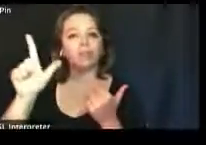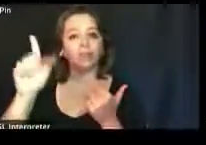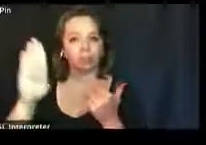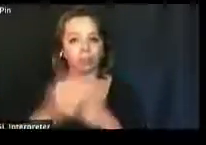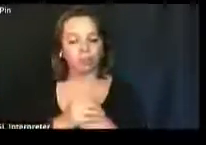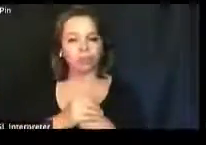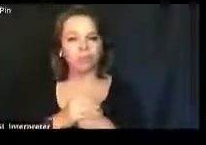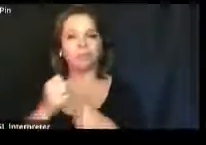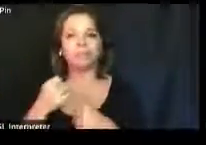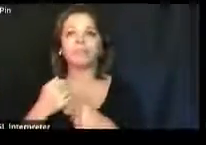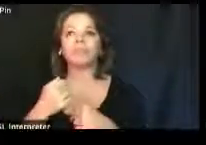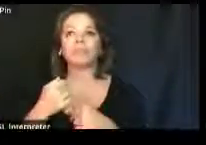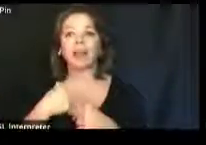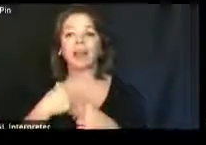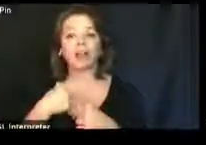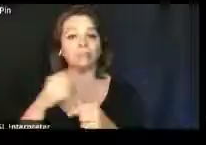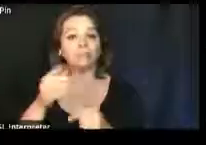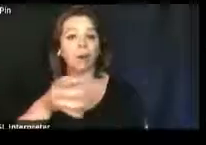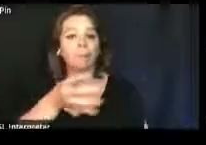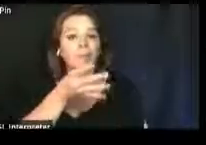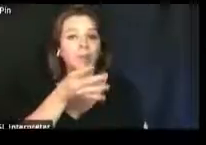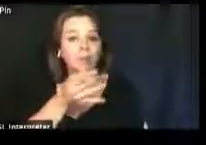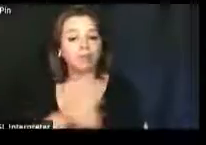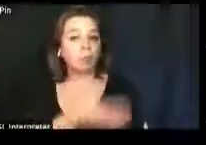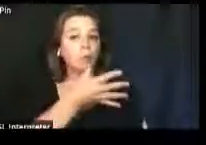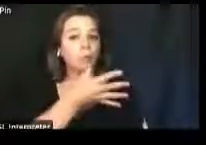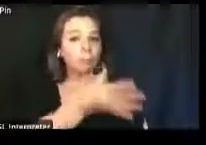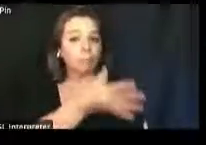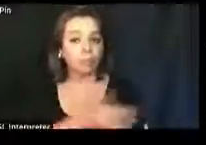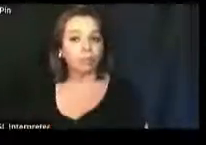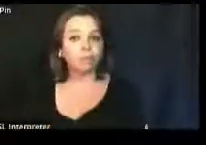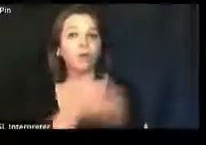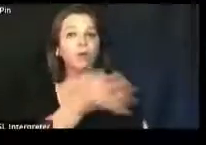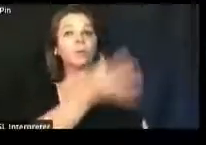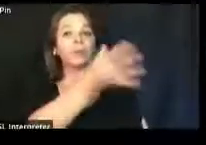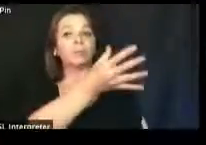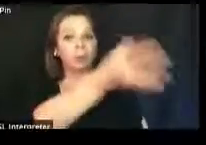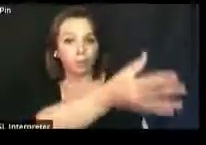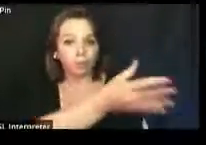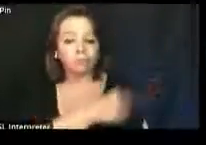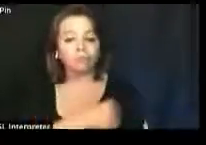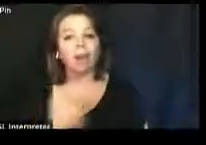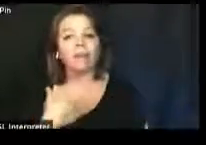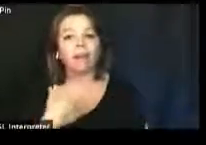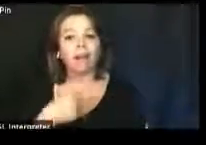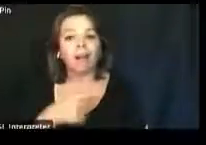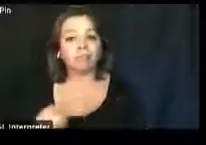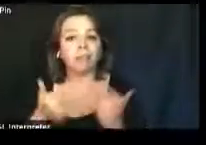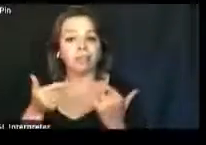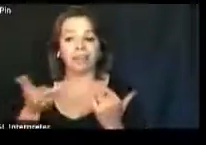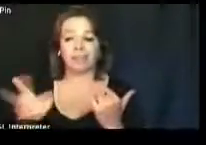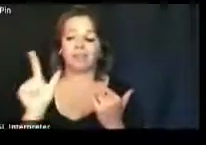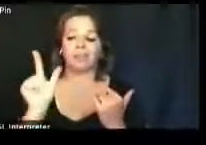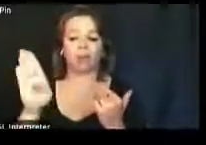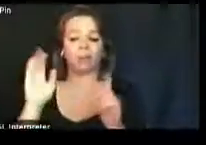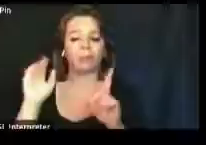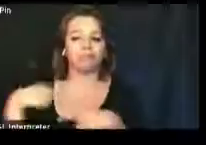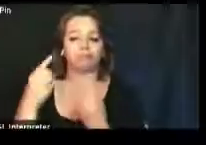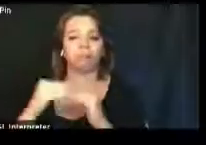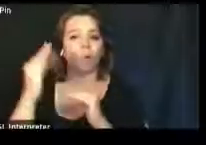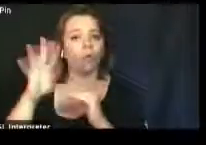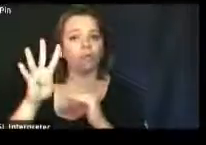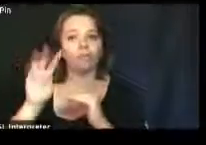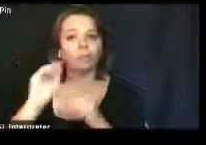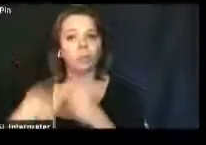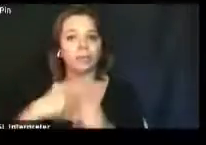Long Beach mother, grandmother, great-grandmother. I have lived in Long Beach for over 40 years, and I